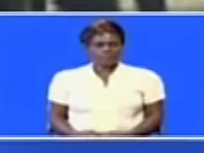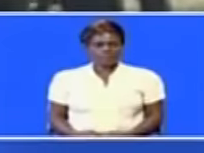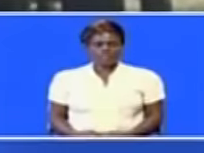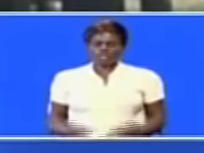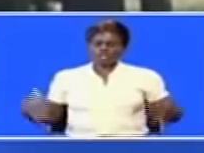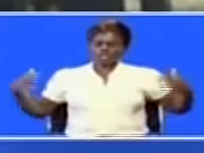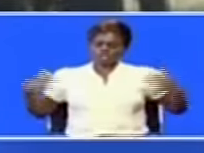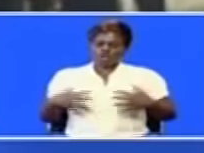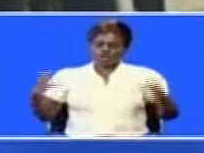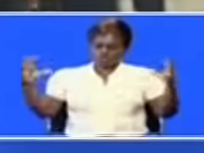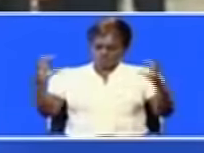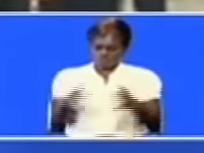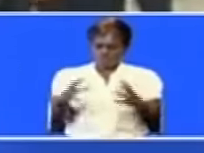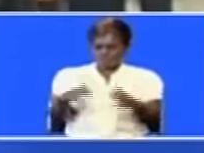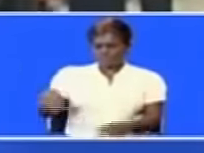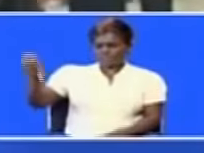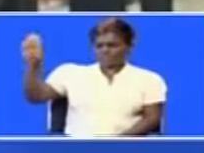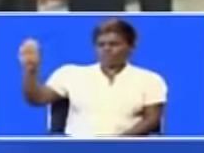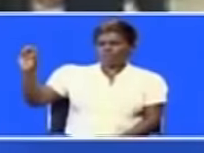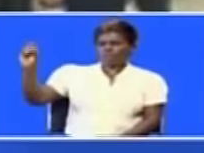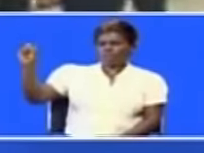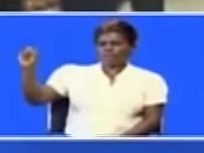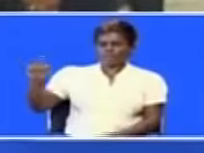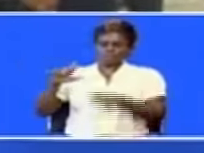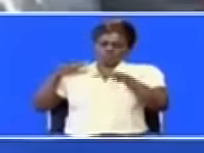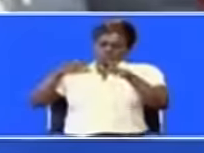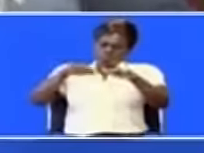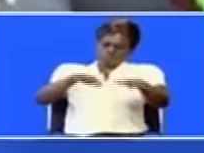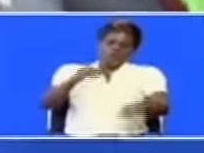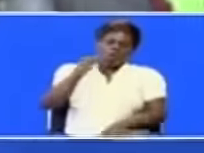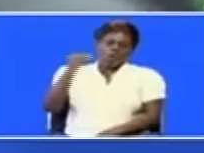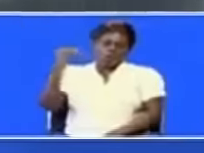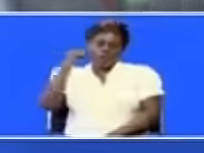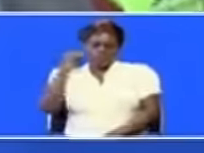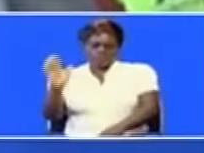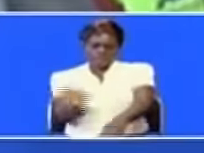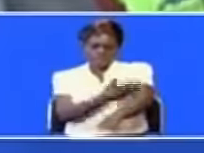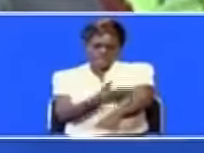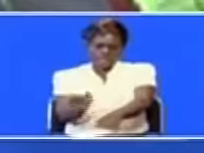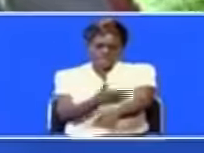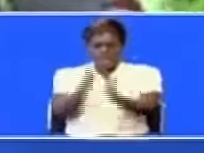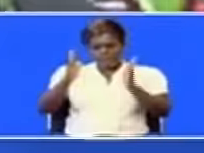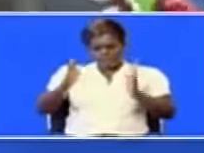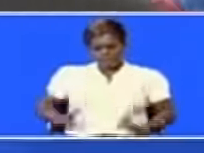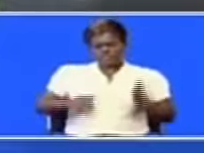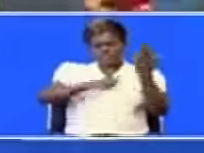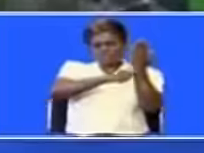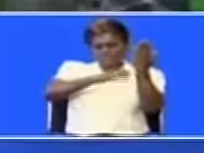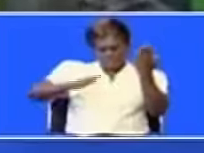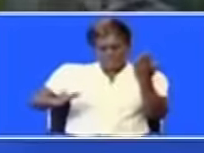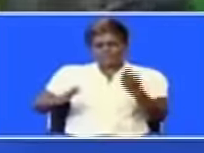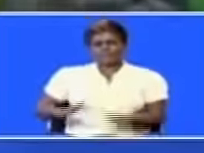Shocked residents of Kapkwen village in Bomet town gather outside the home of one they considered a legend in these